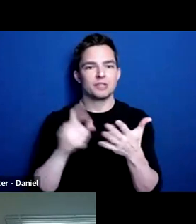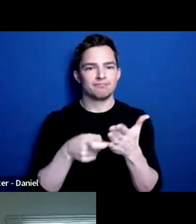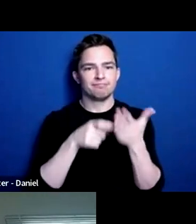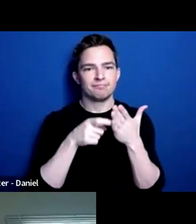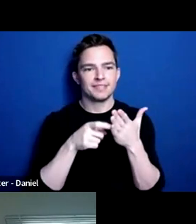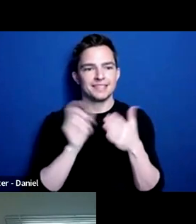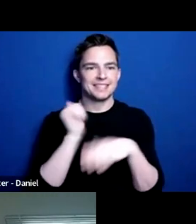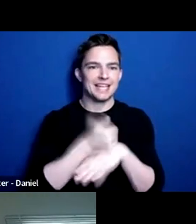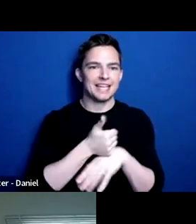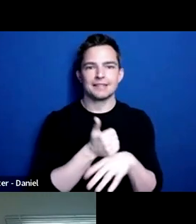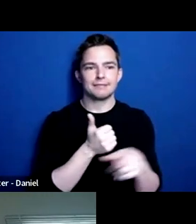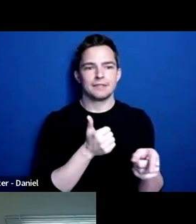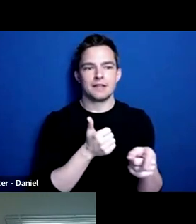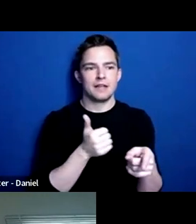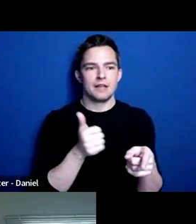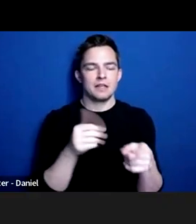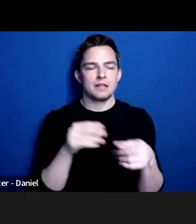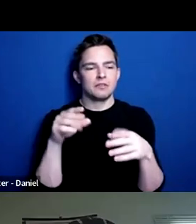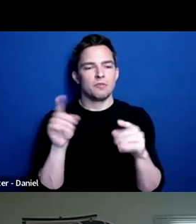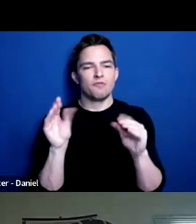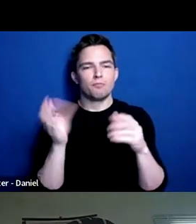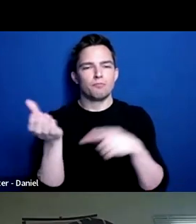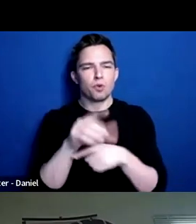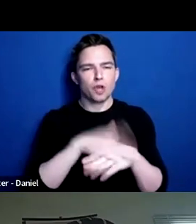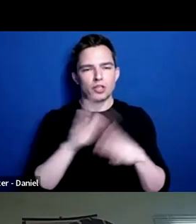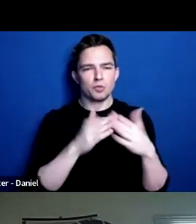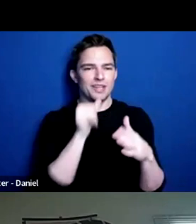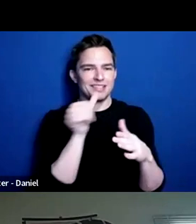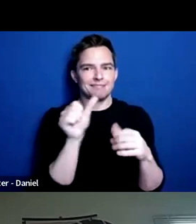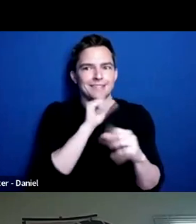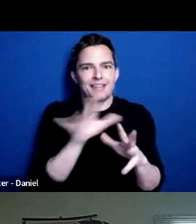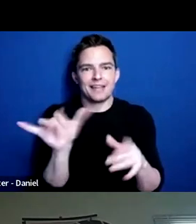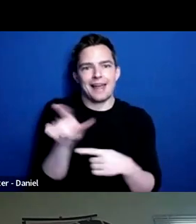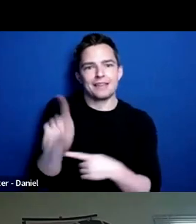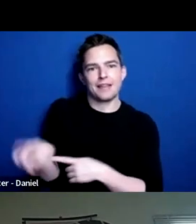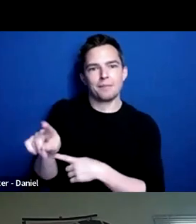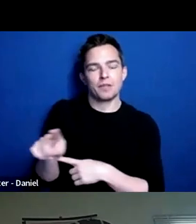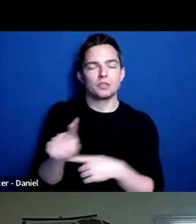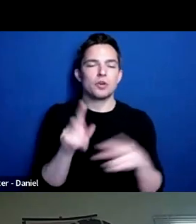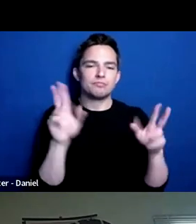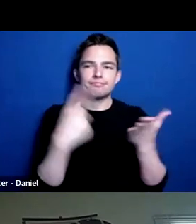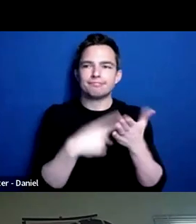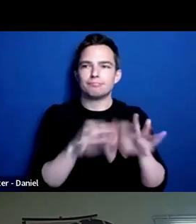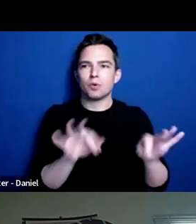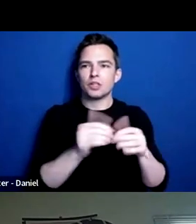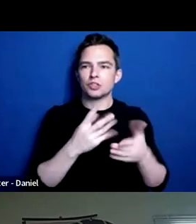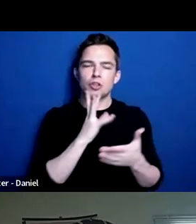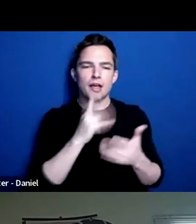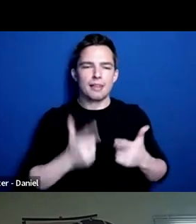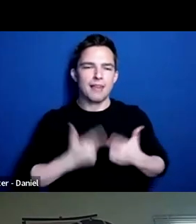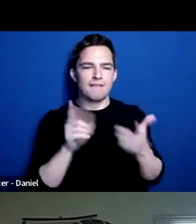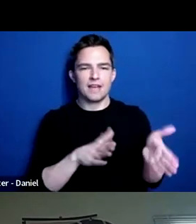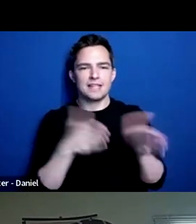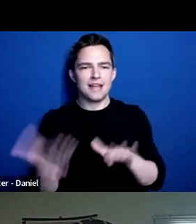community that is nothing like them. So it's really important, as we talk life or death, our survivors need to